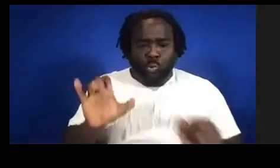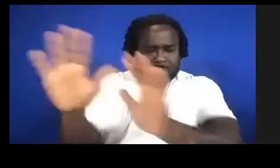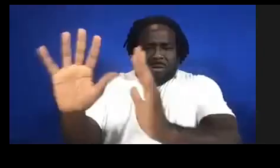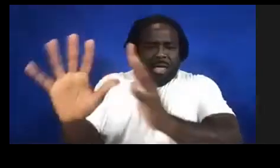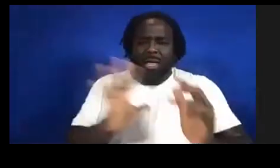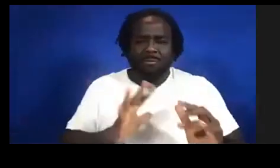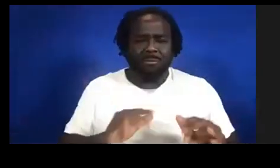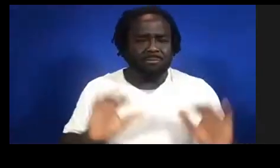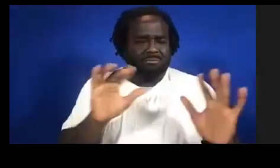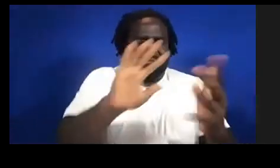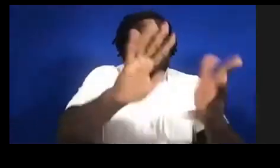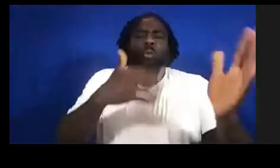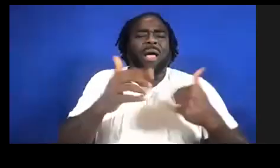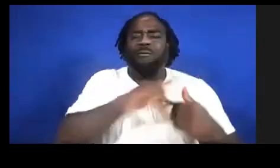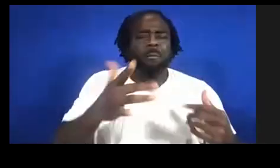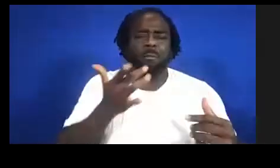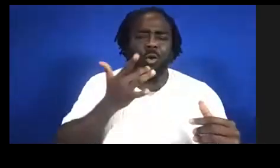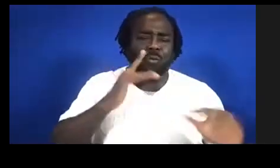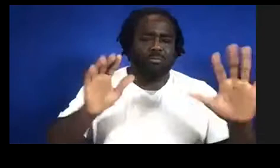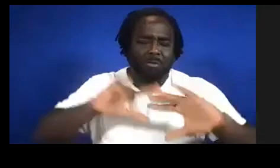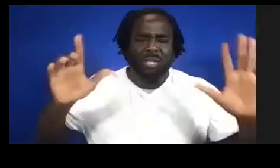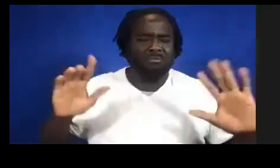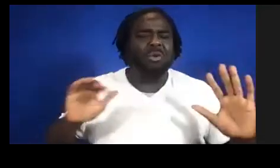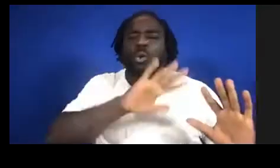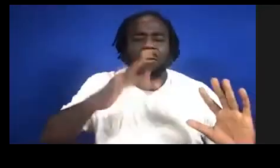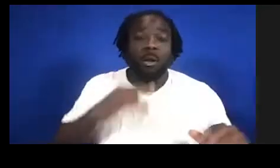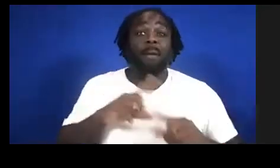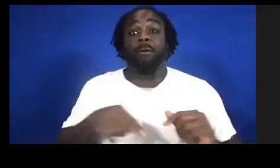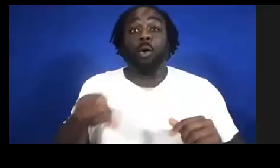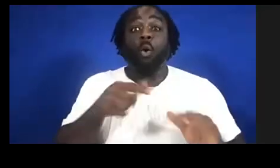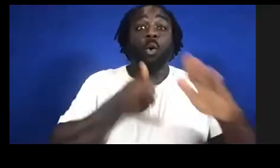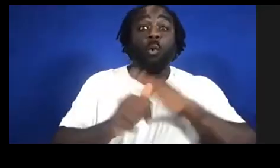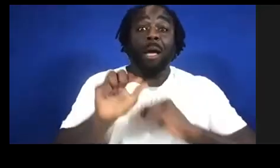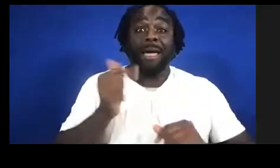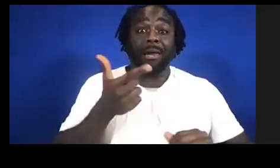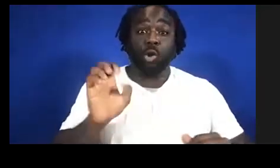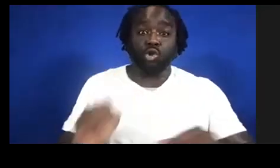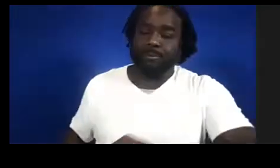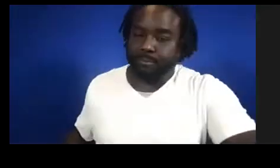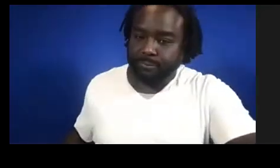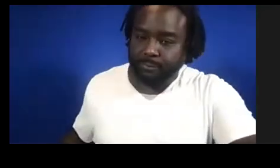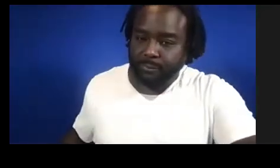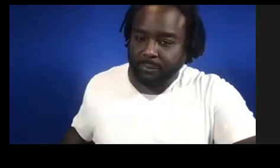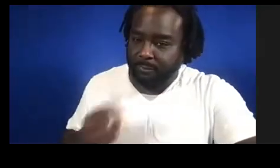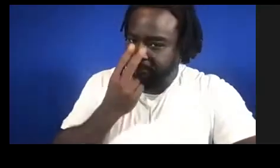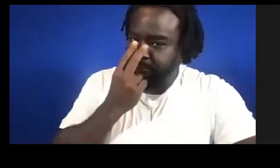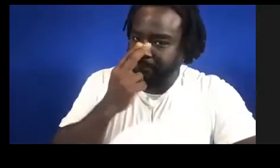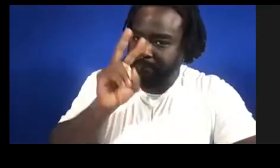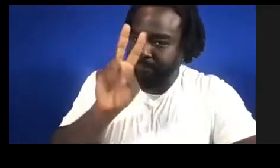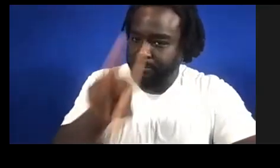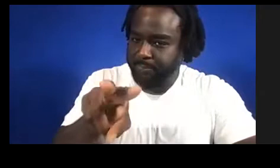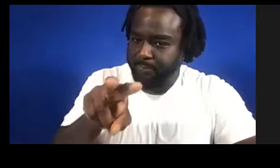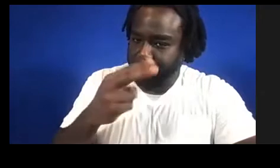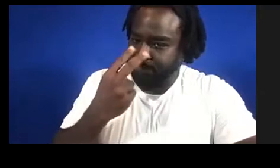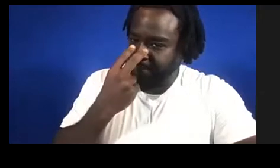some of y'all be on your wine, some of y'all be on your beer, some of y'all be on your juice, right? Whatever you like. But you